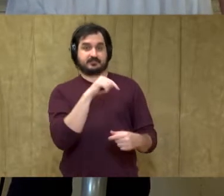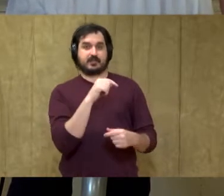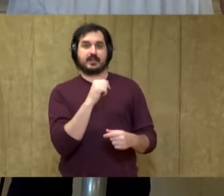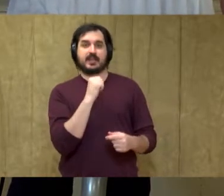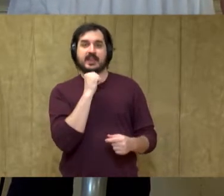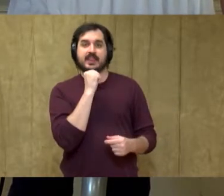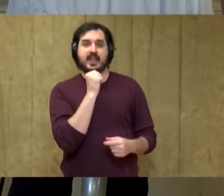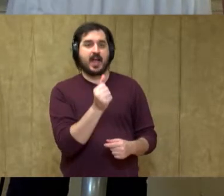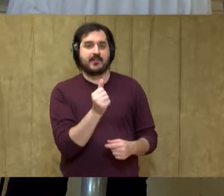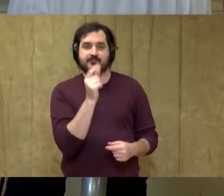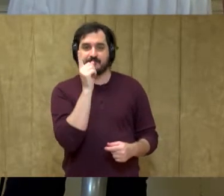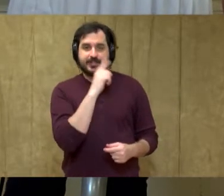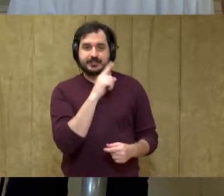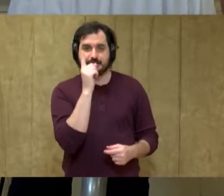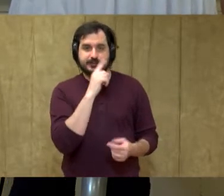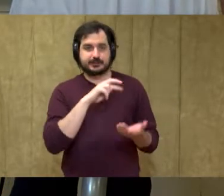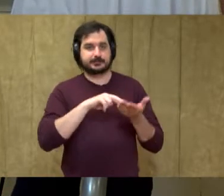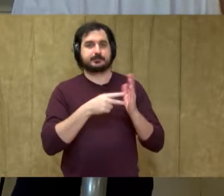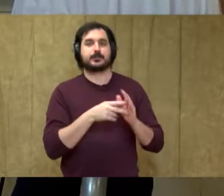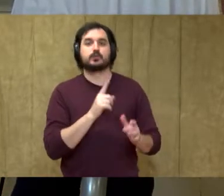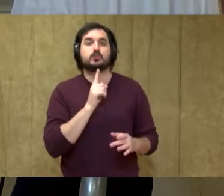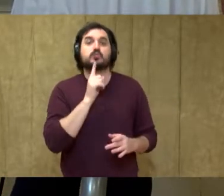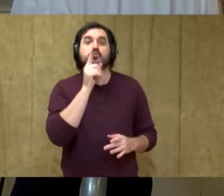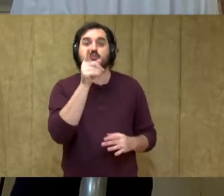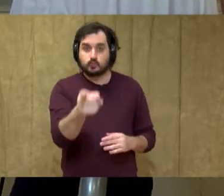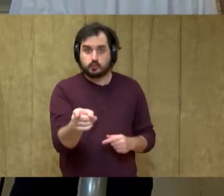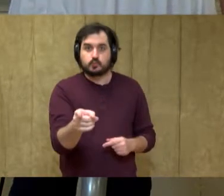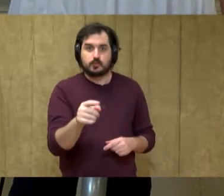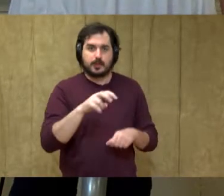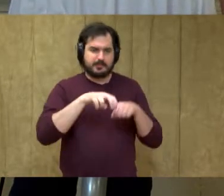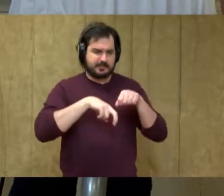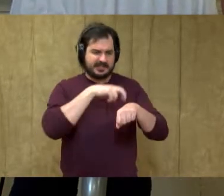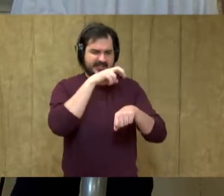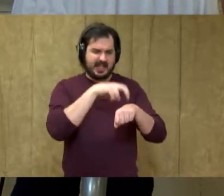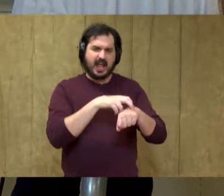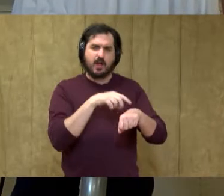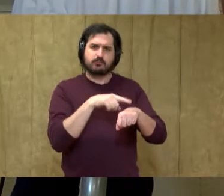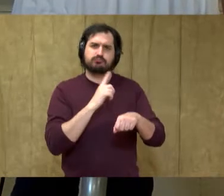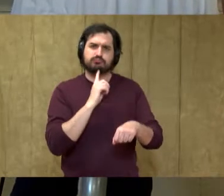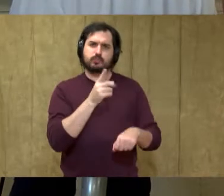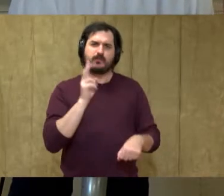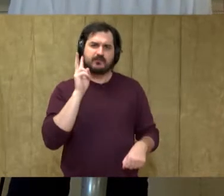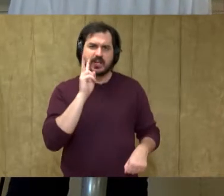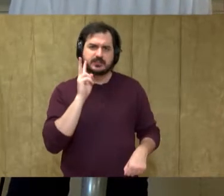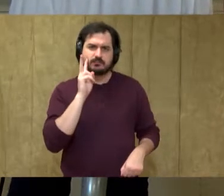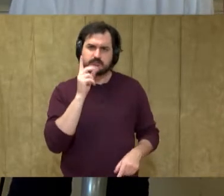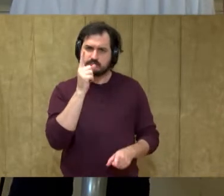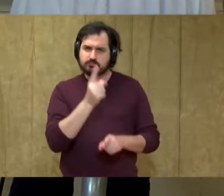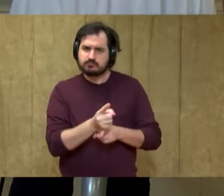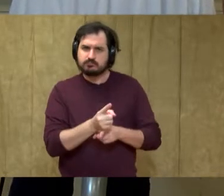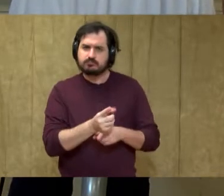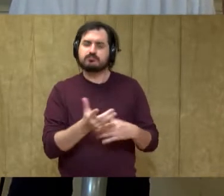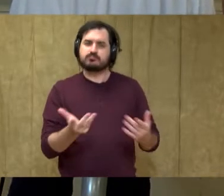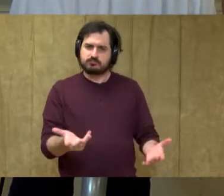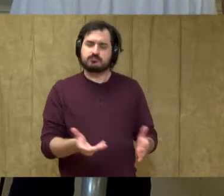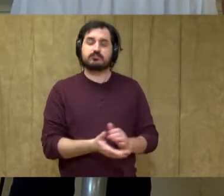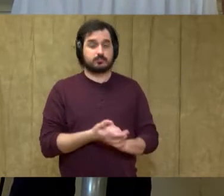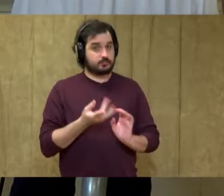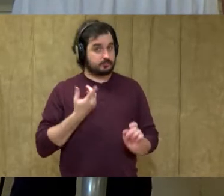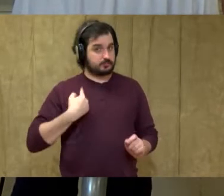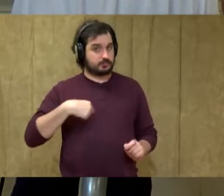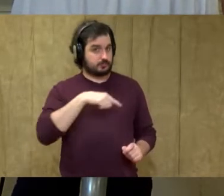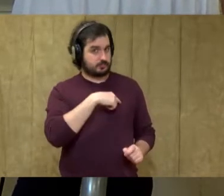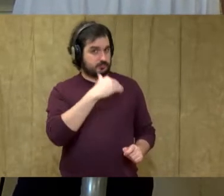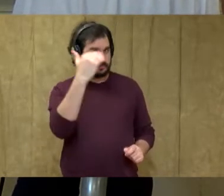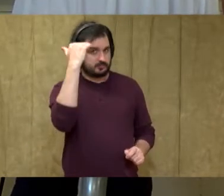true. And a potato is an actual vegetable, isn't it? So we know that